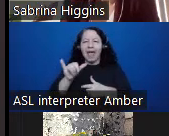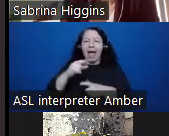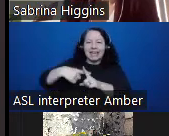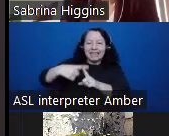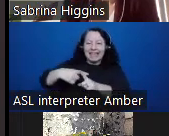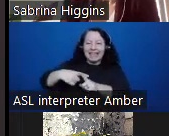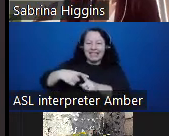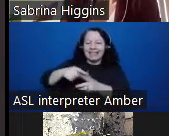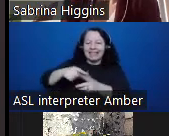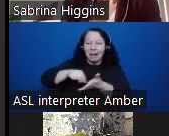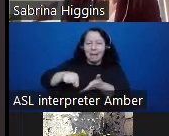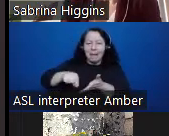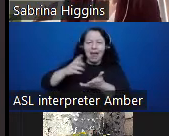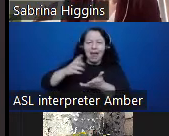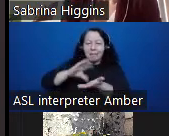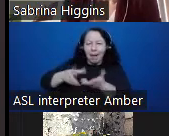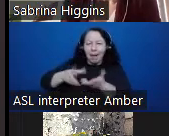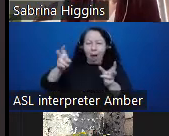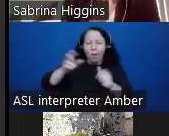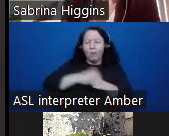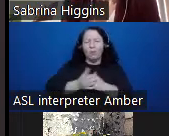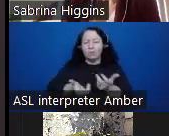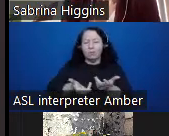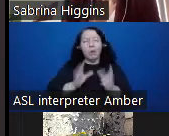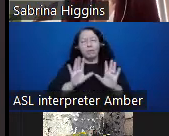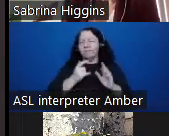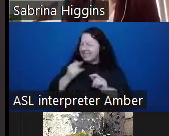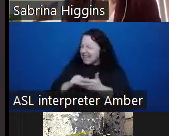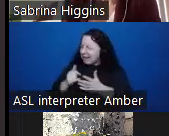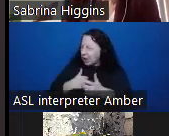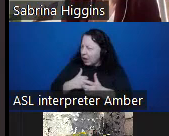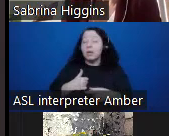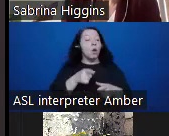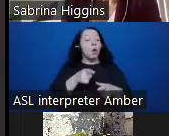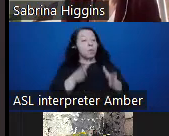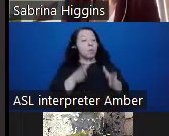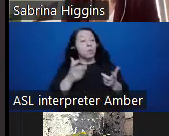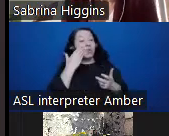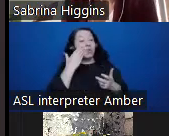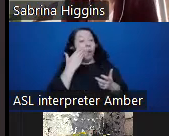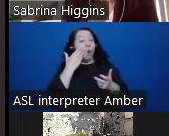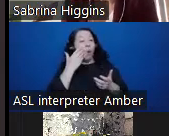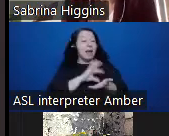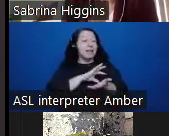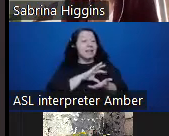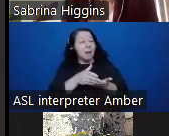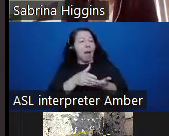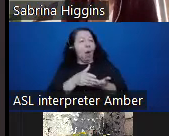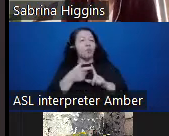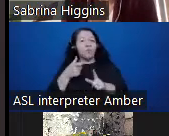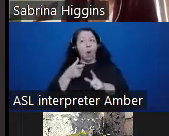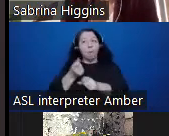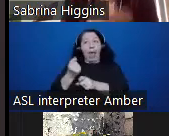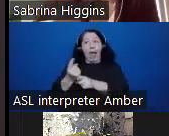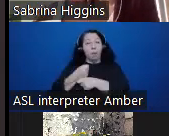Can you say that again? Sorry. So this individual wants to know, what proportion of the annual production would the lease